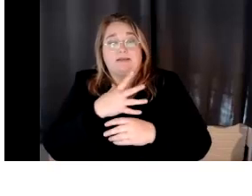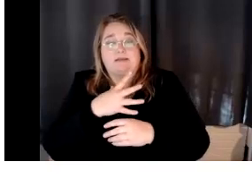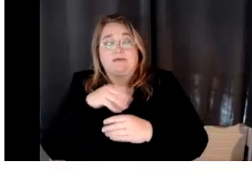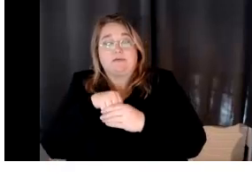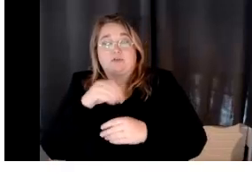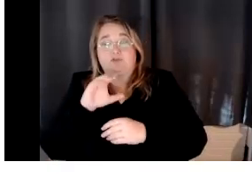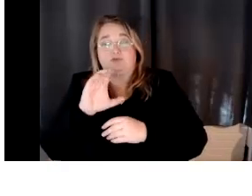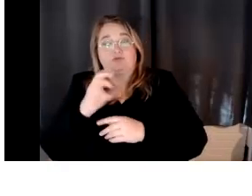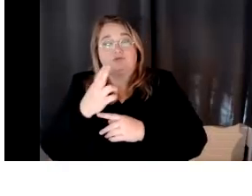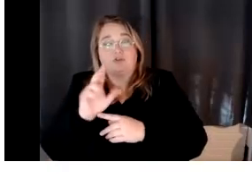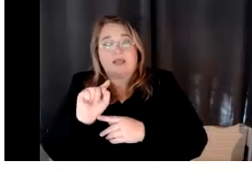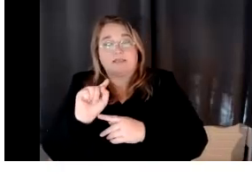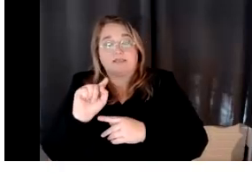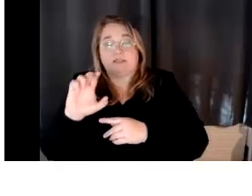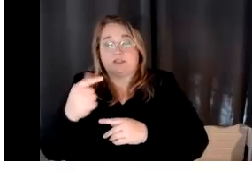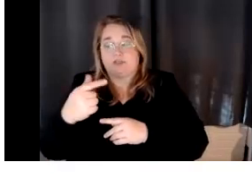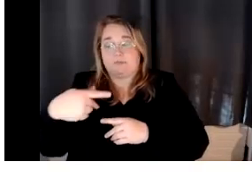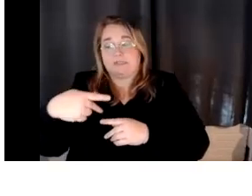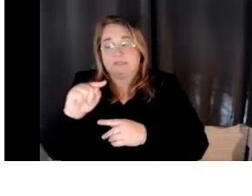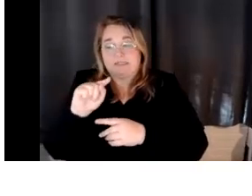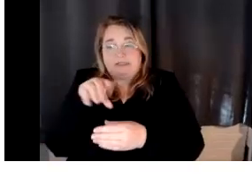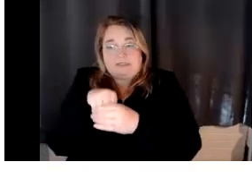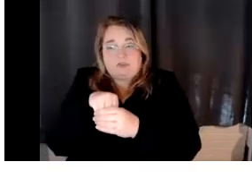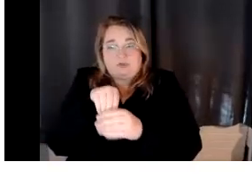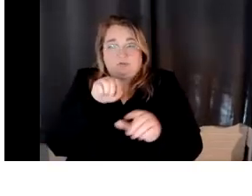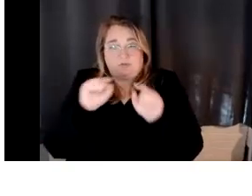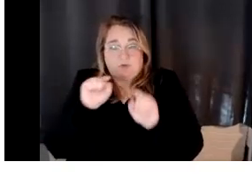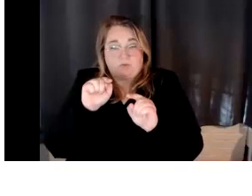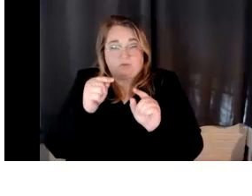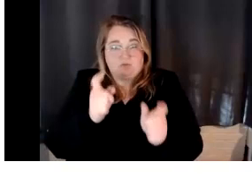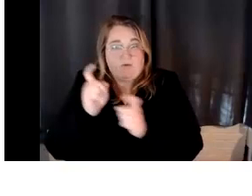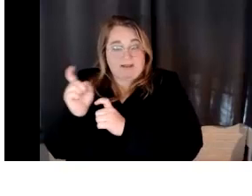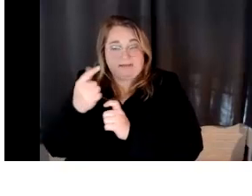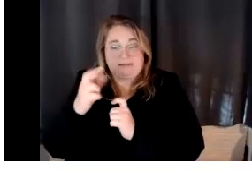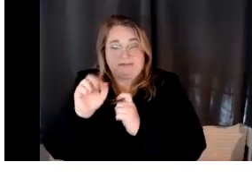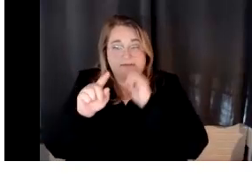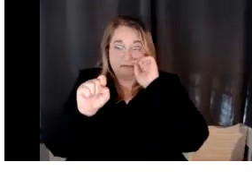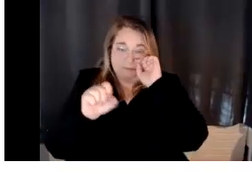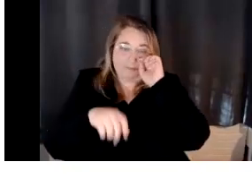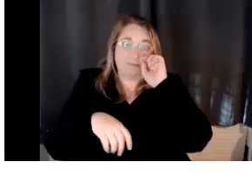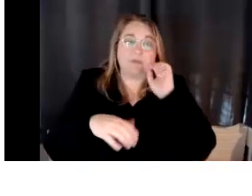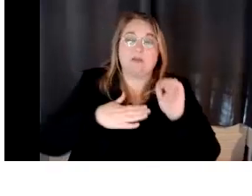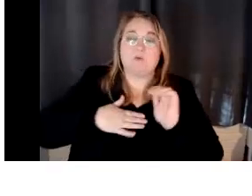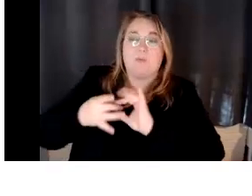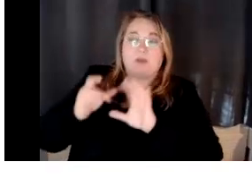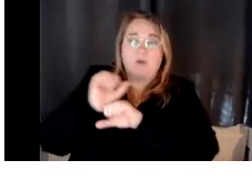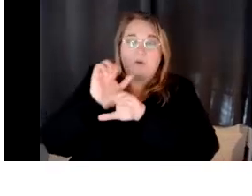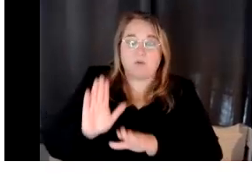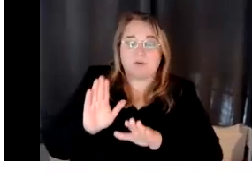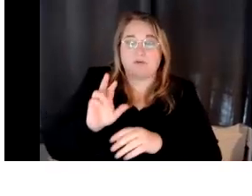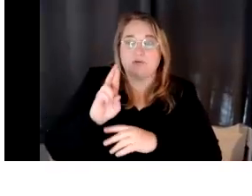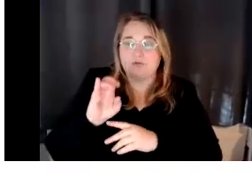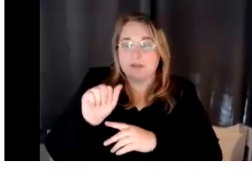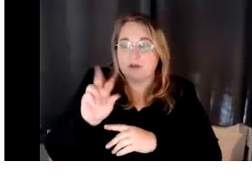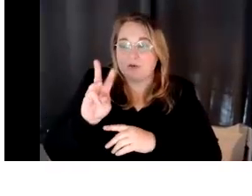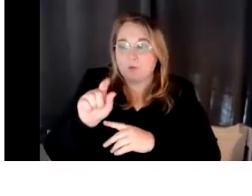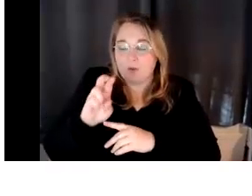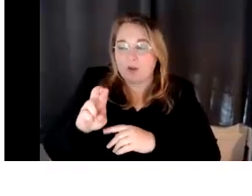to